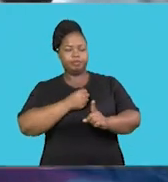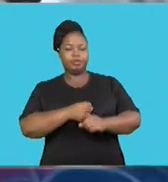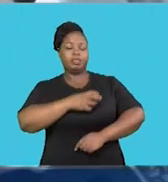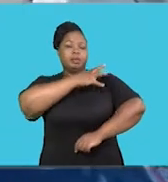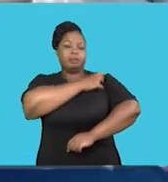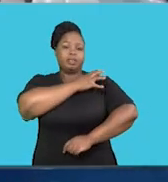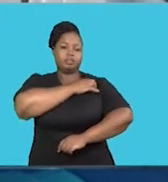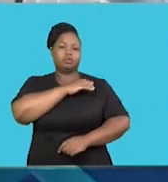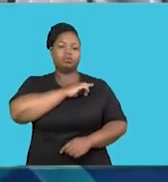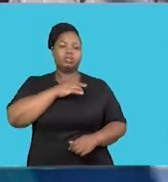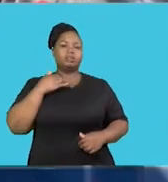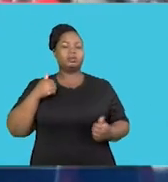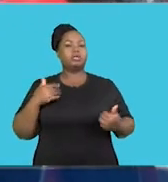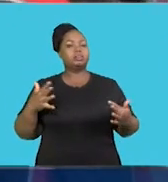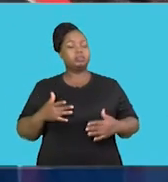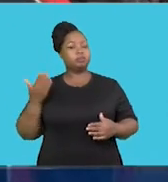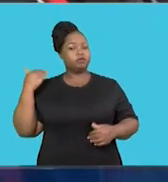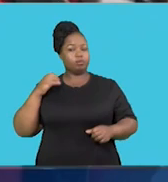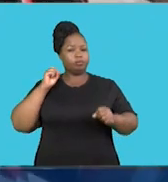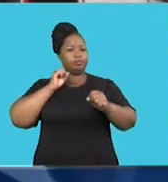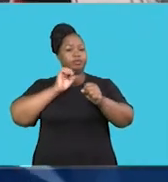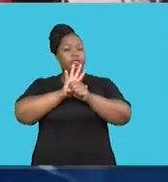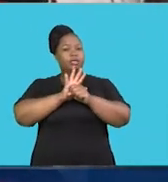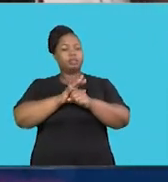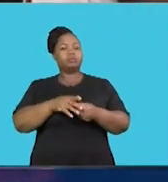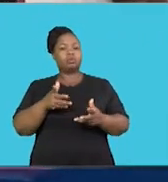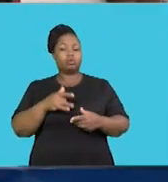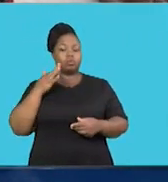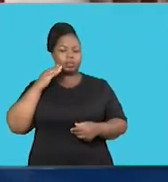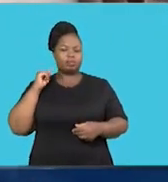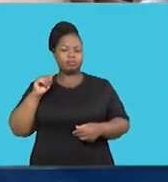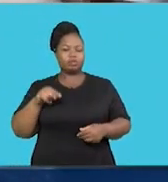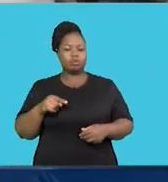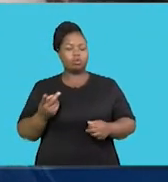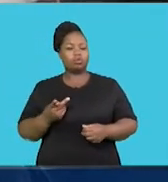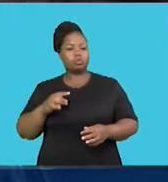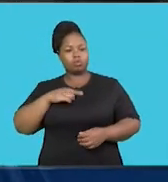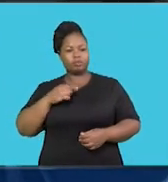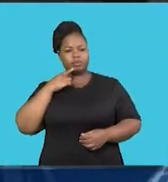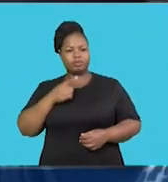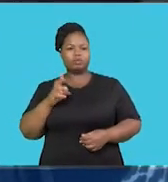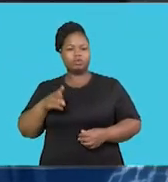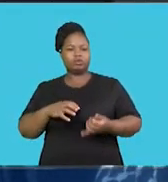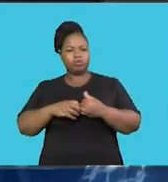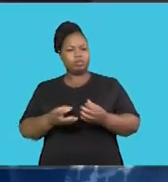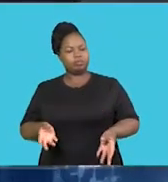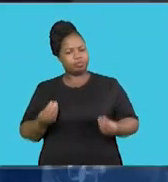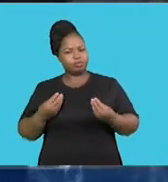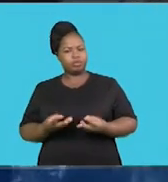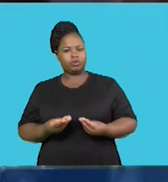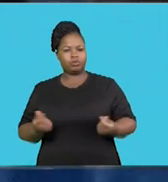go tloga qalong ya tlhaselo tsena. Ketapele ya mona lapeng e ne e thaaseletse go fumana ditlamorago ka tse e tsagalang